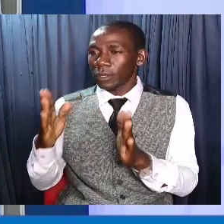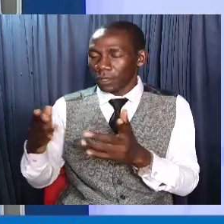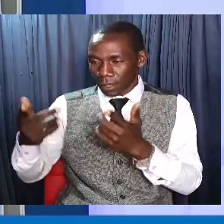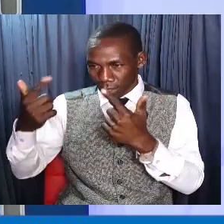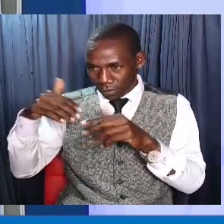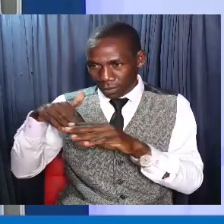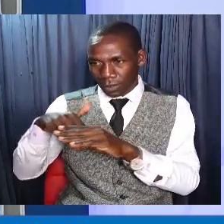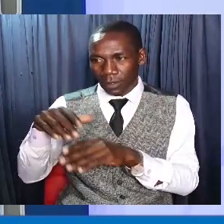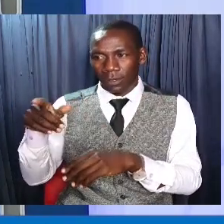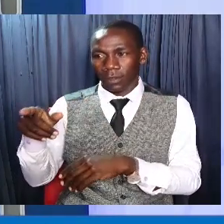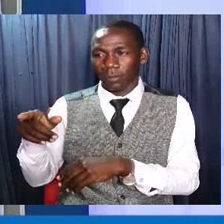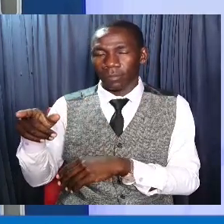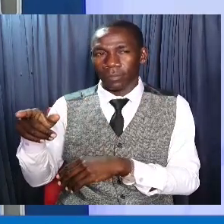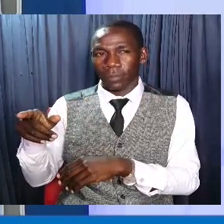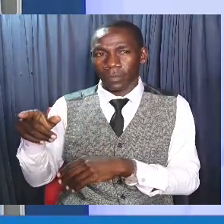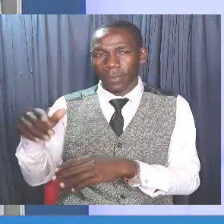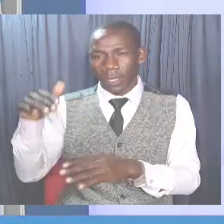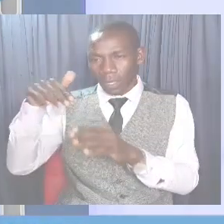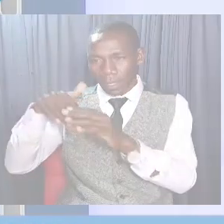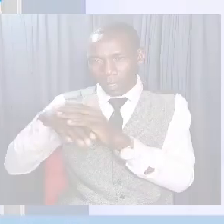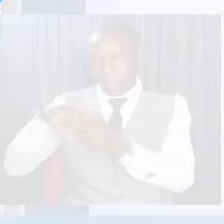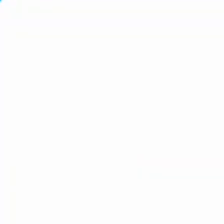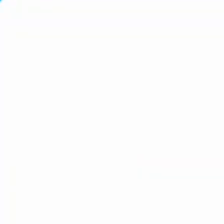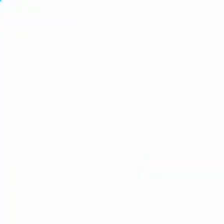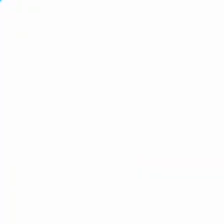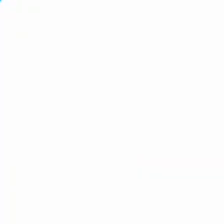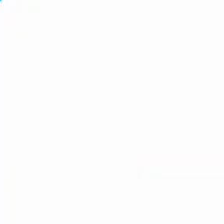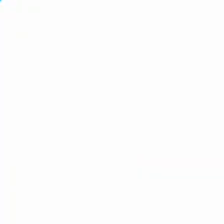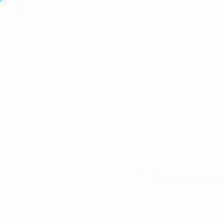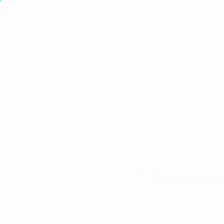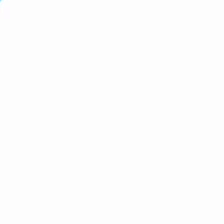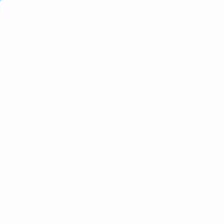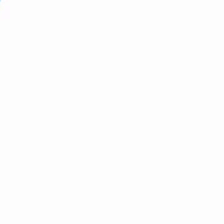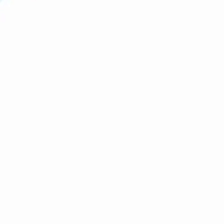The fourth person had come. By her faith, this mother here.